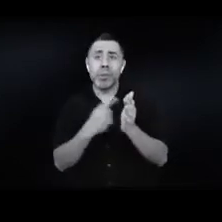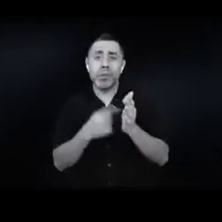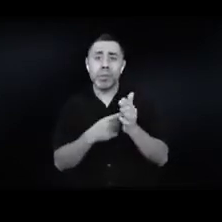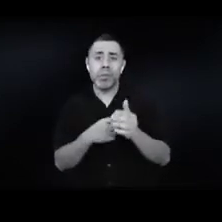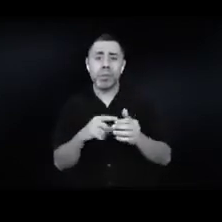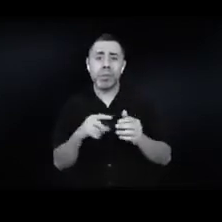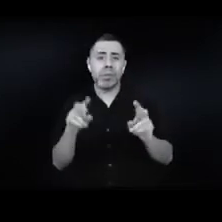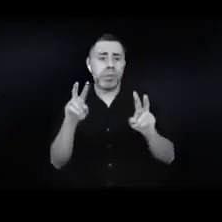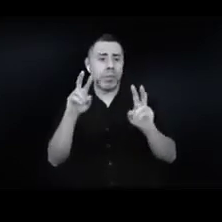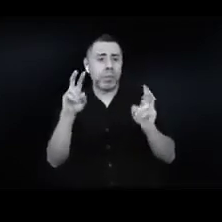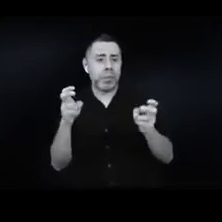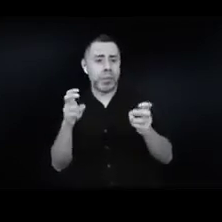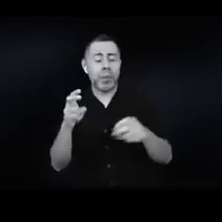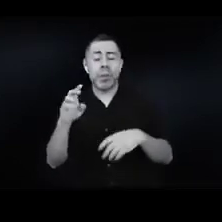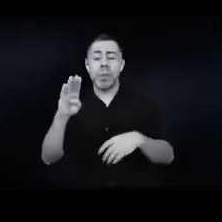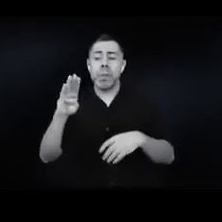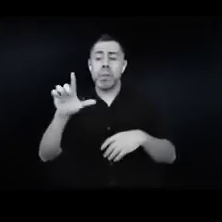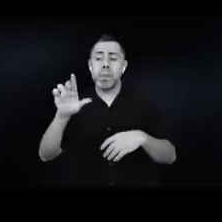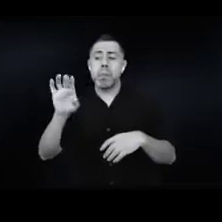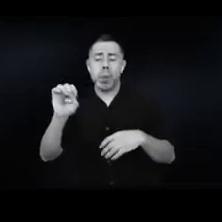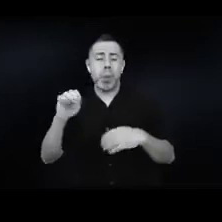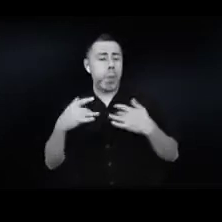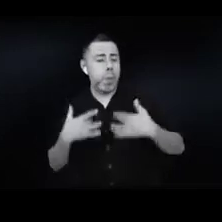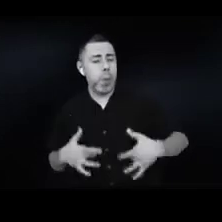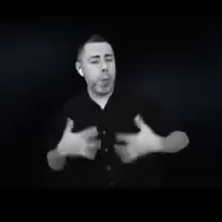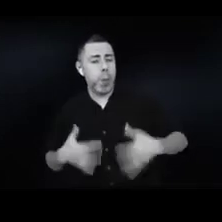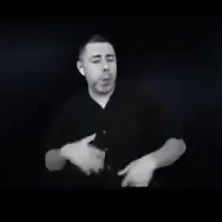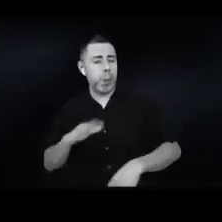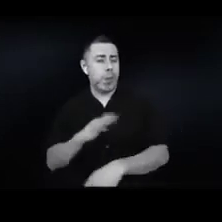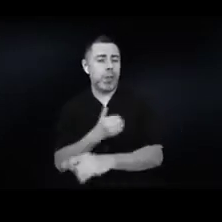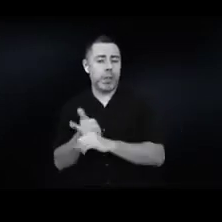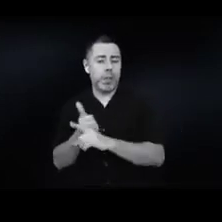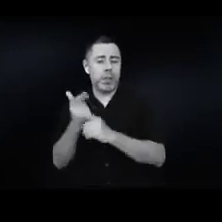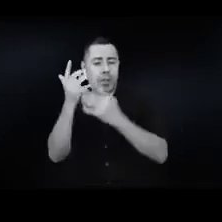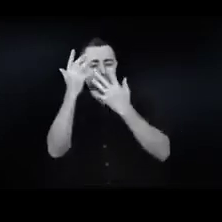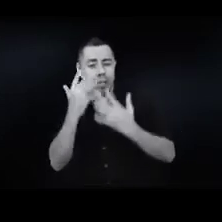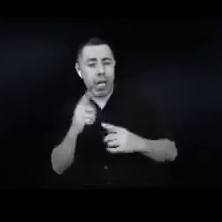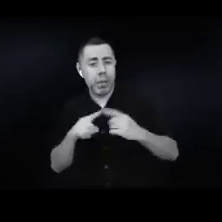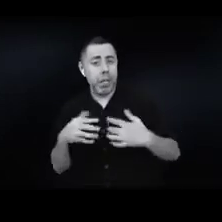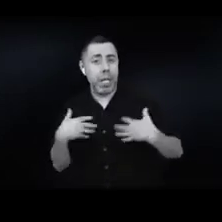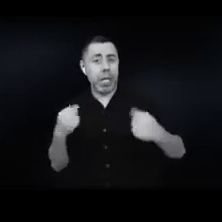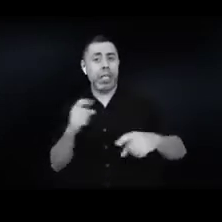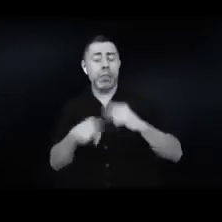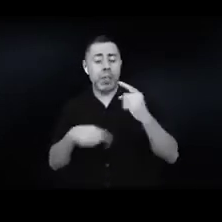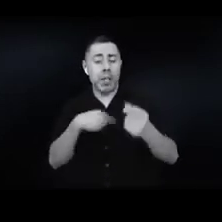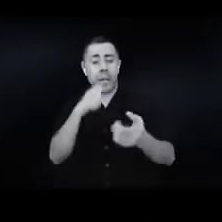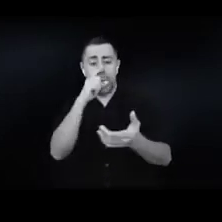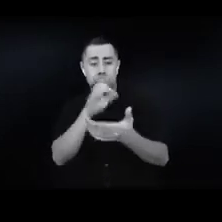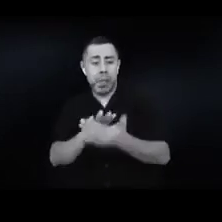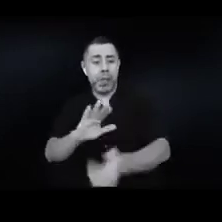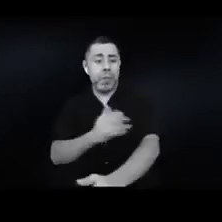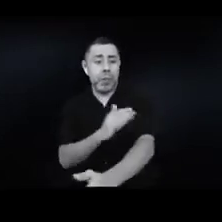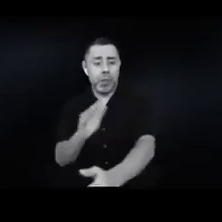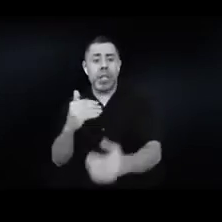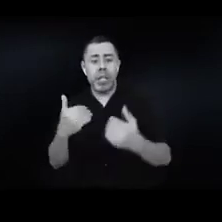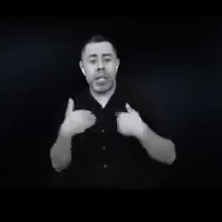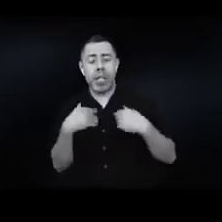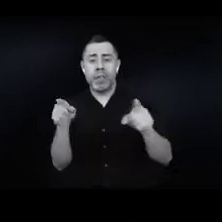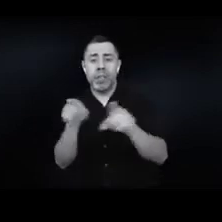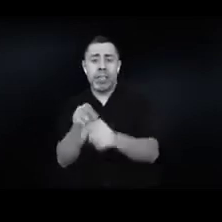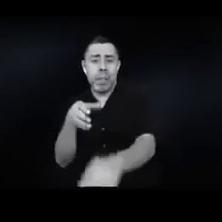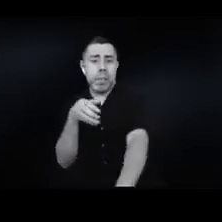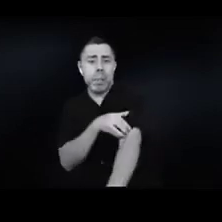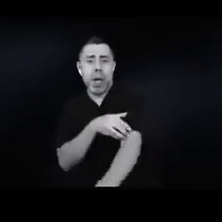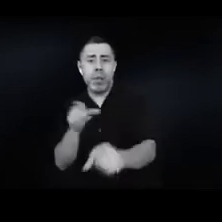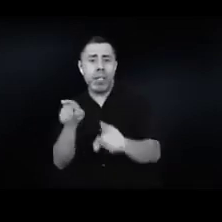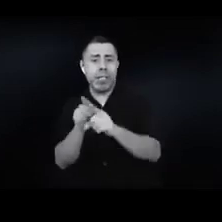and I think music has that power and that gift. So it's like when you have sadness, it's